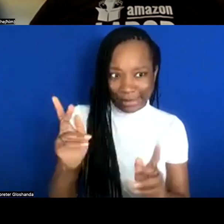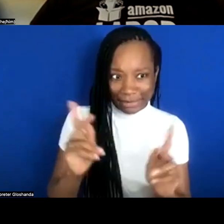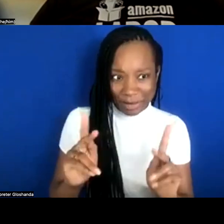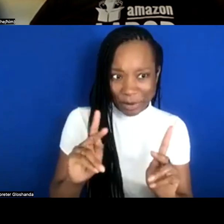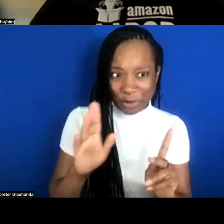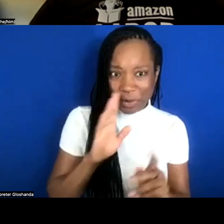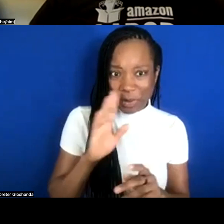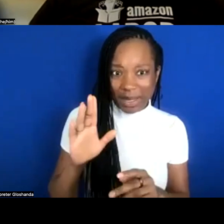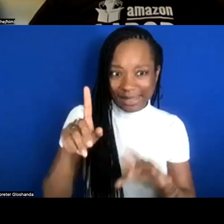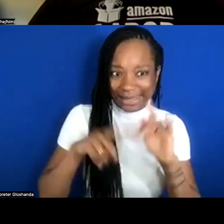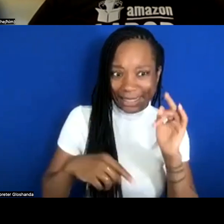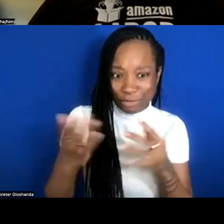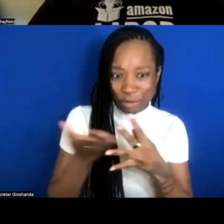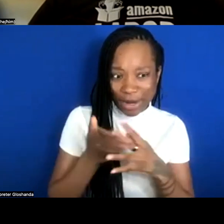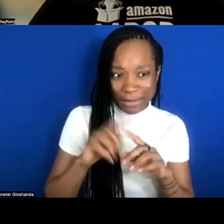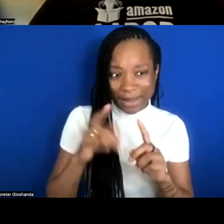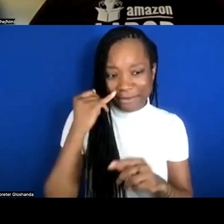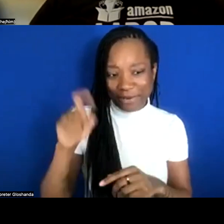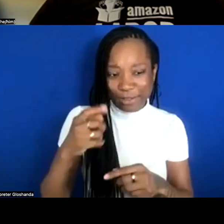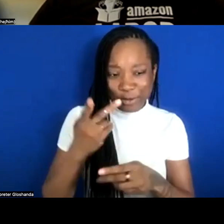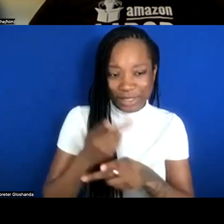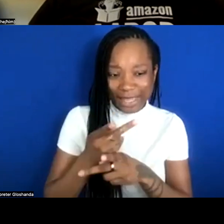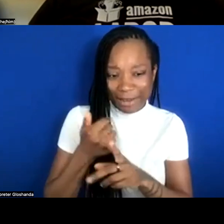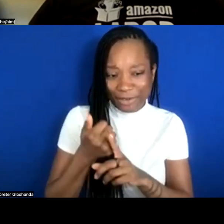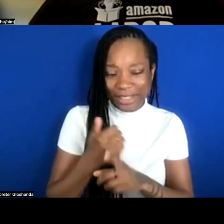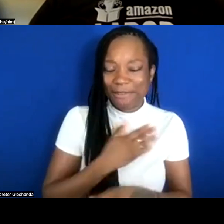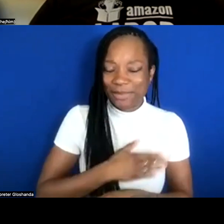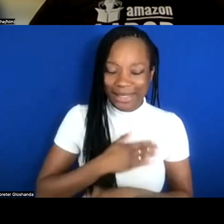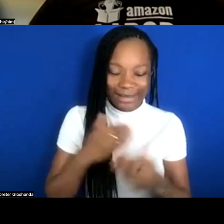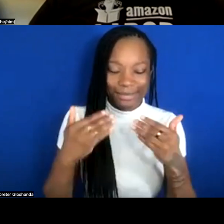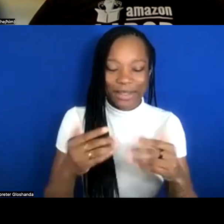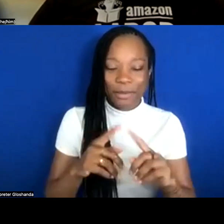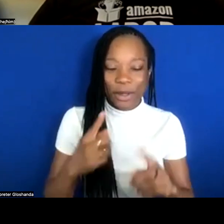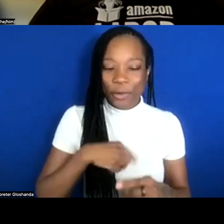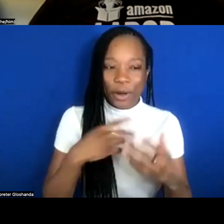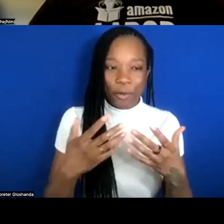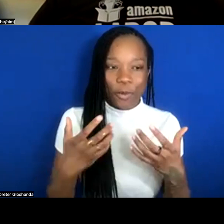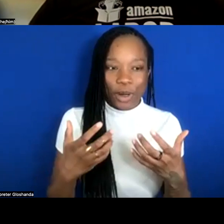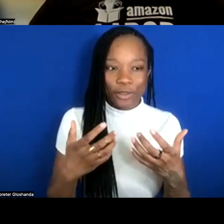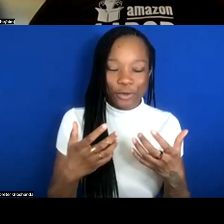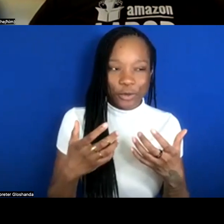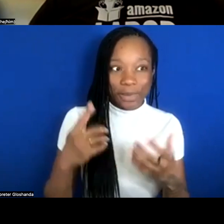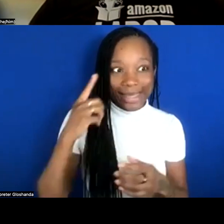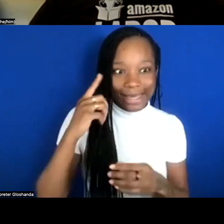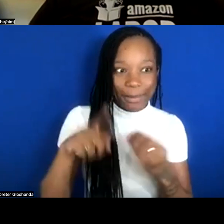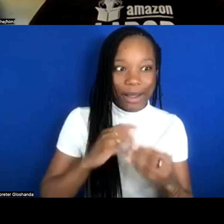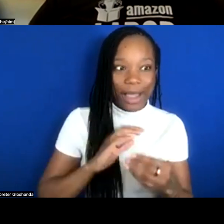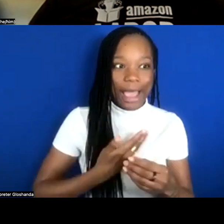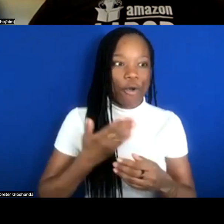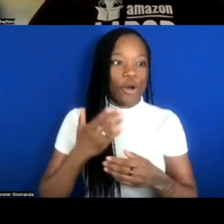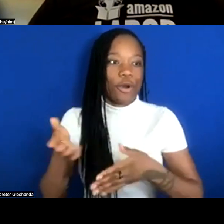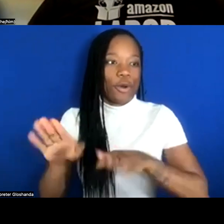know, if you need to take care of yourselves, please do. But we want to be mindful of, you know, end time as well. So yeah,